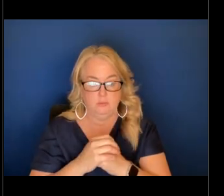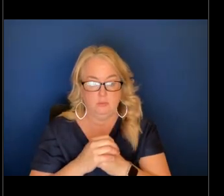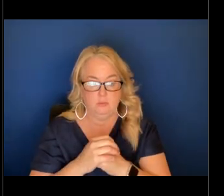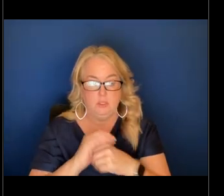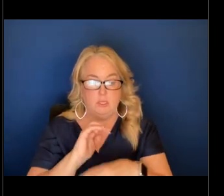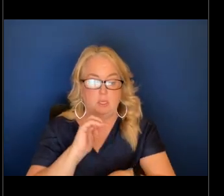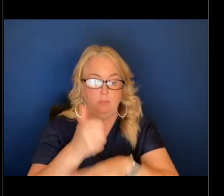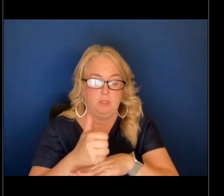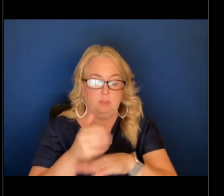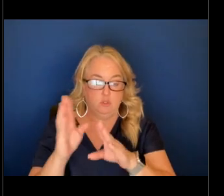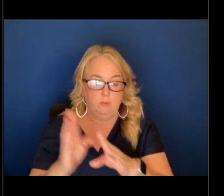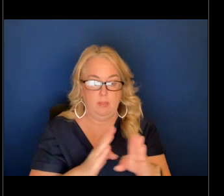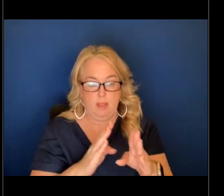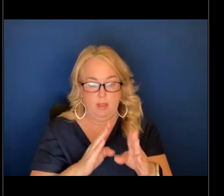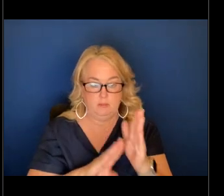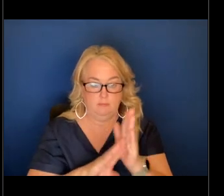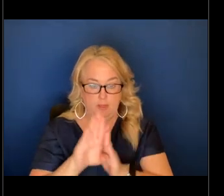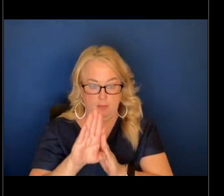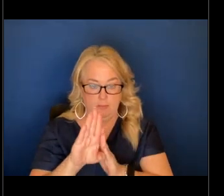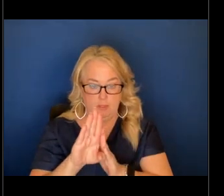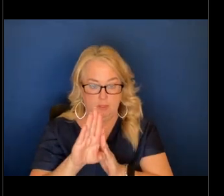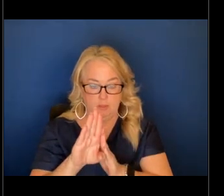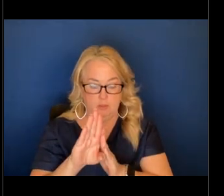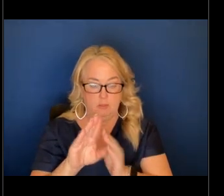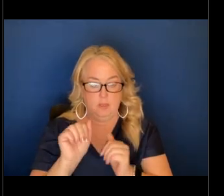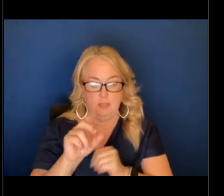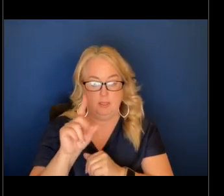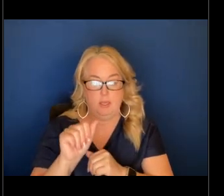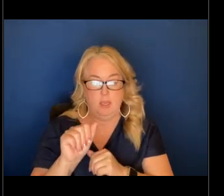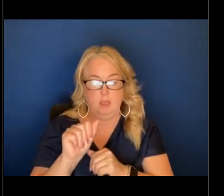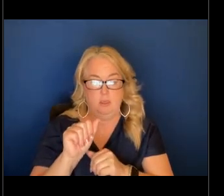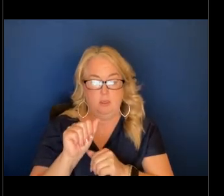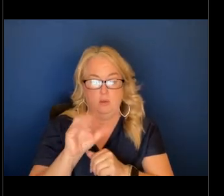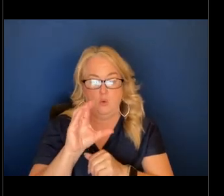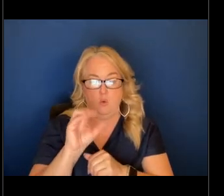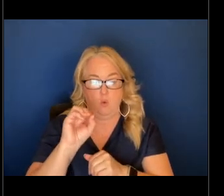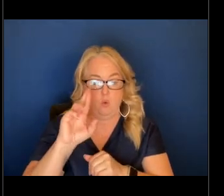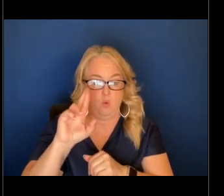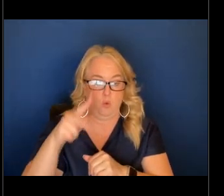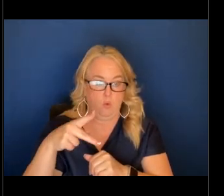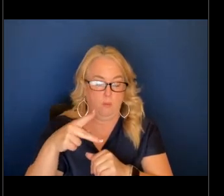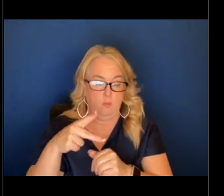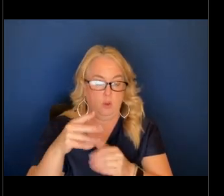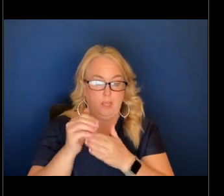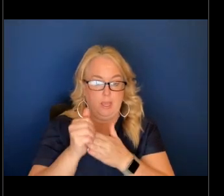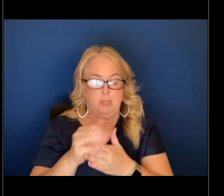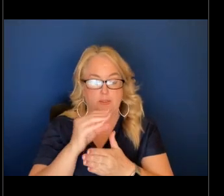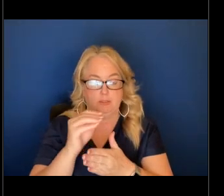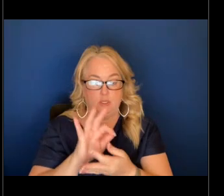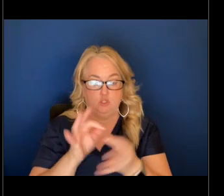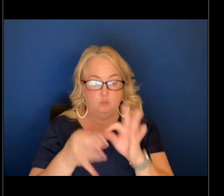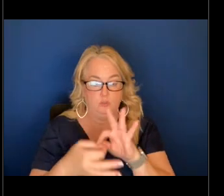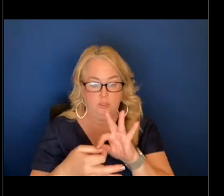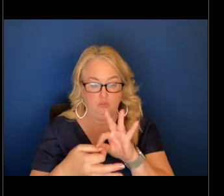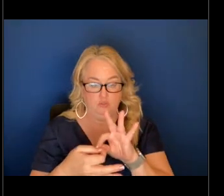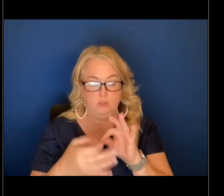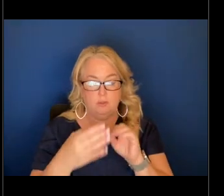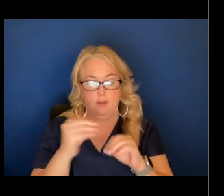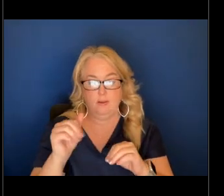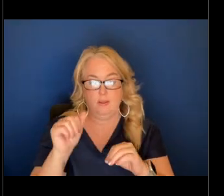implementation plan development, ADA corporate policy guidance and interpretation, and